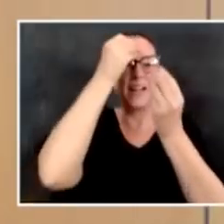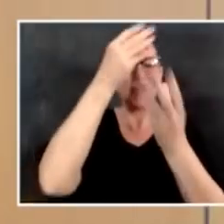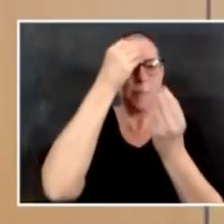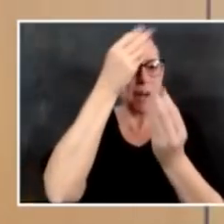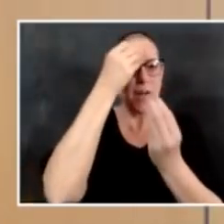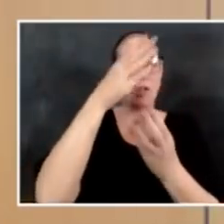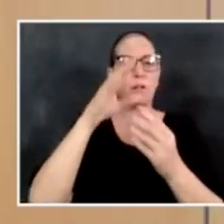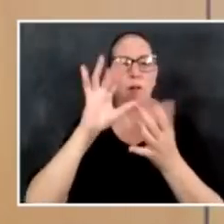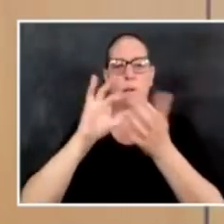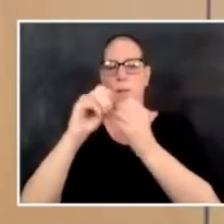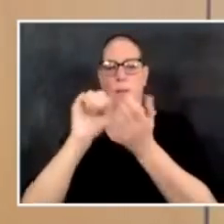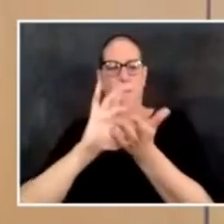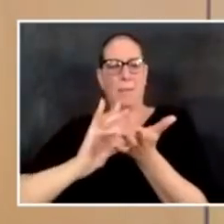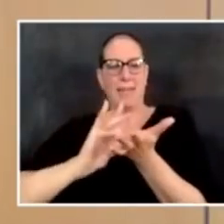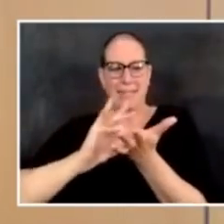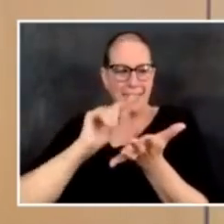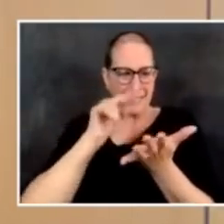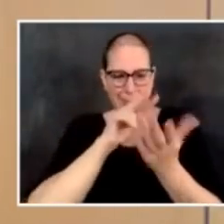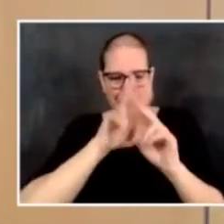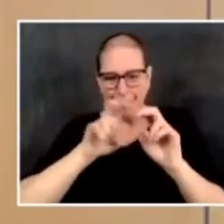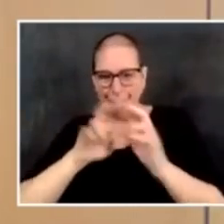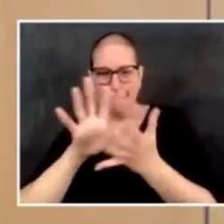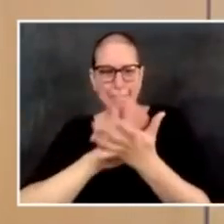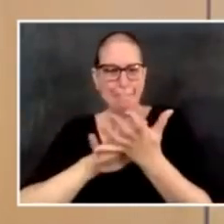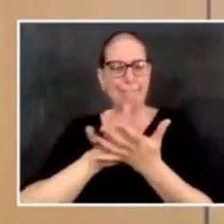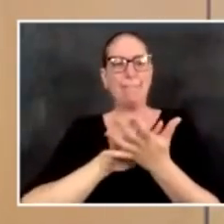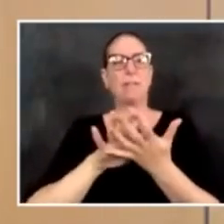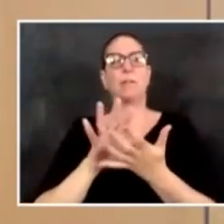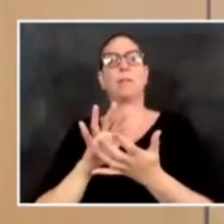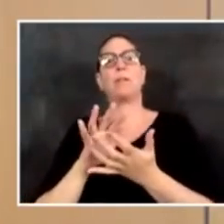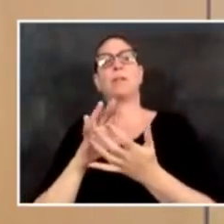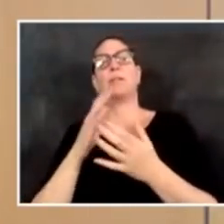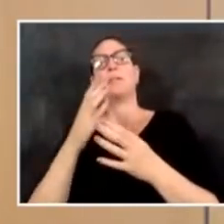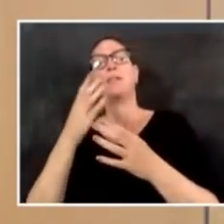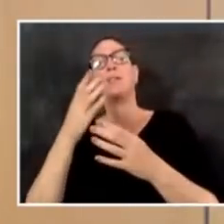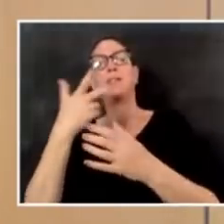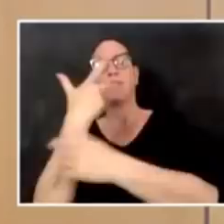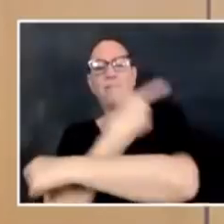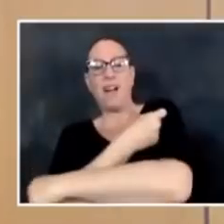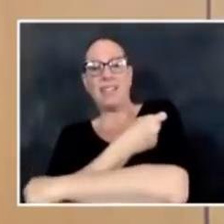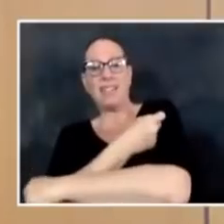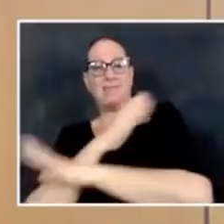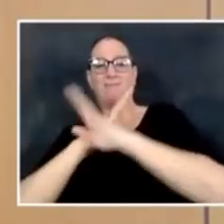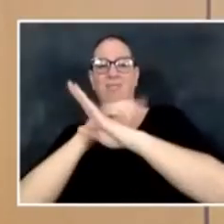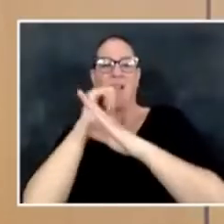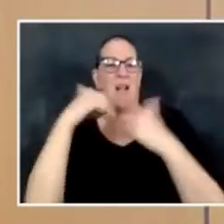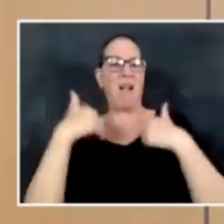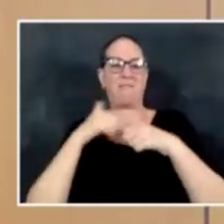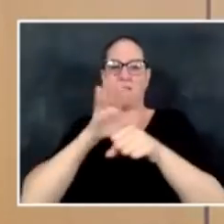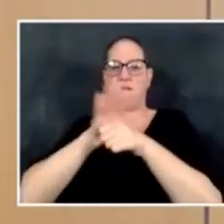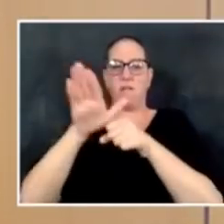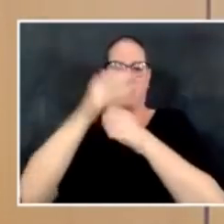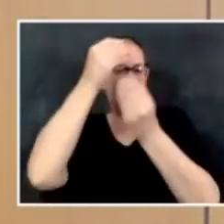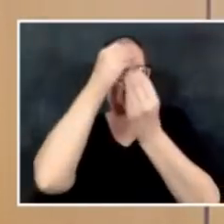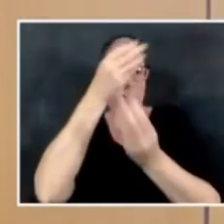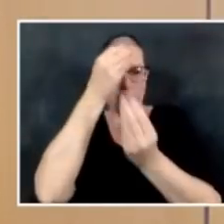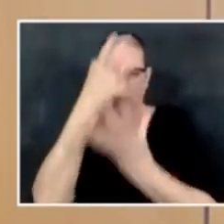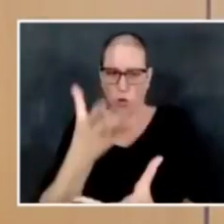being said, there have been several drugs that have been utilized to